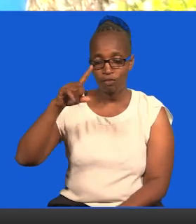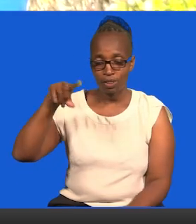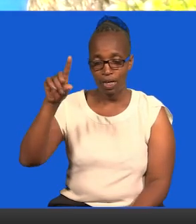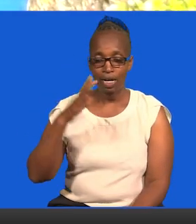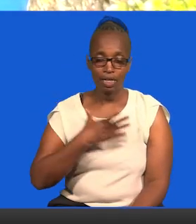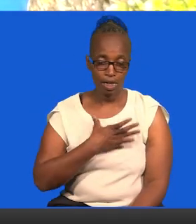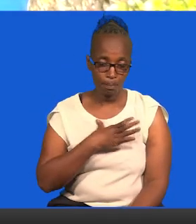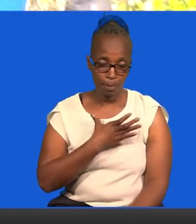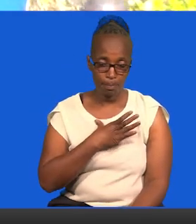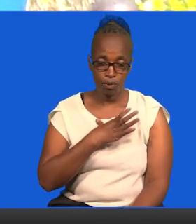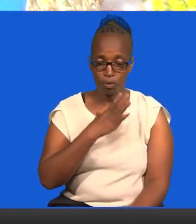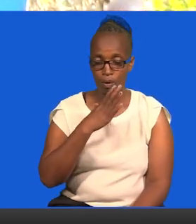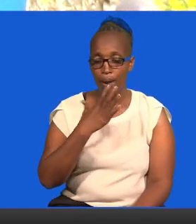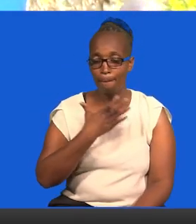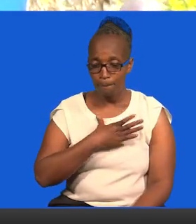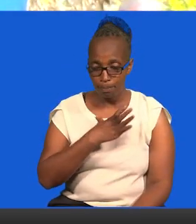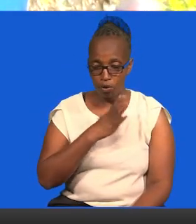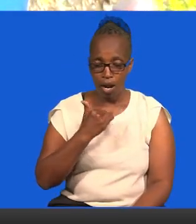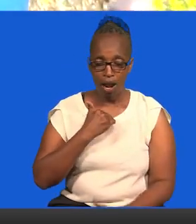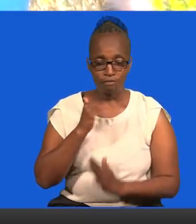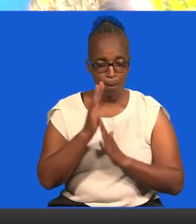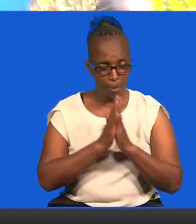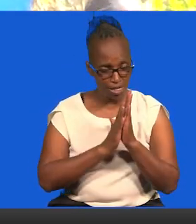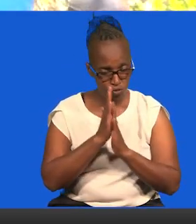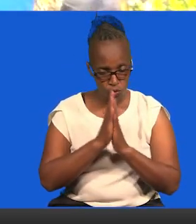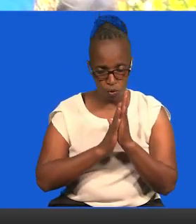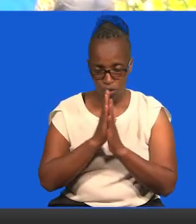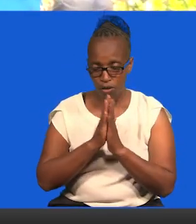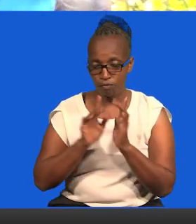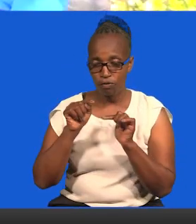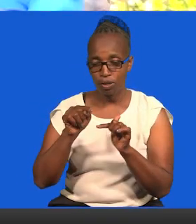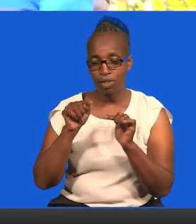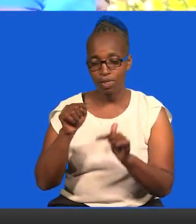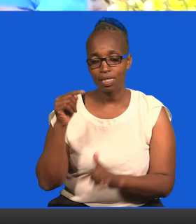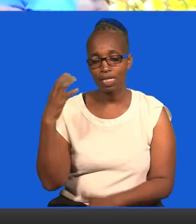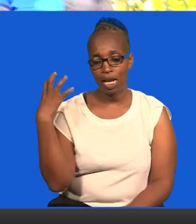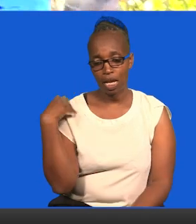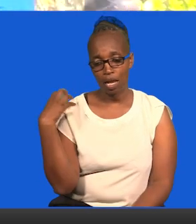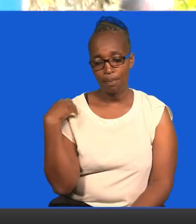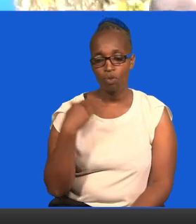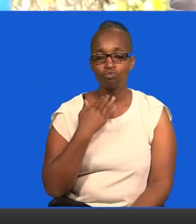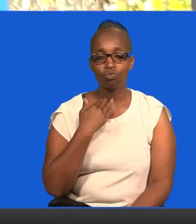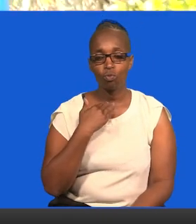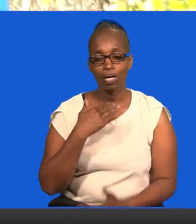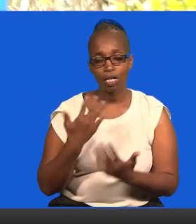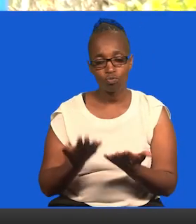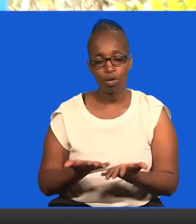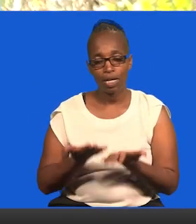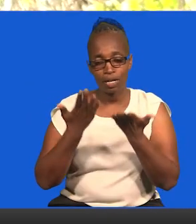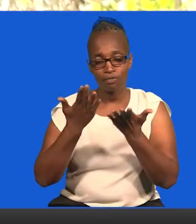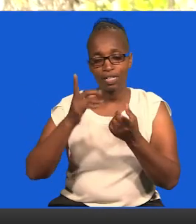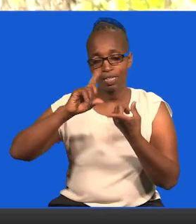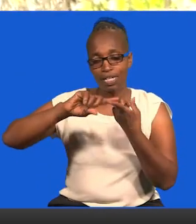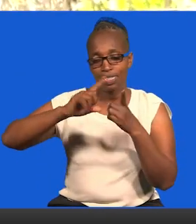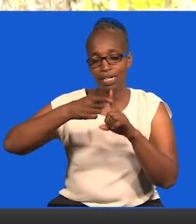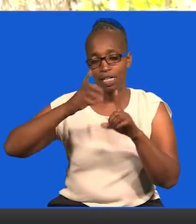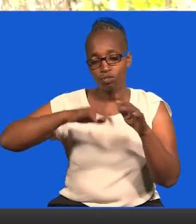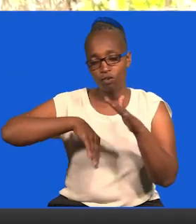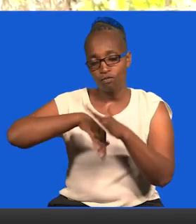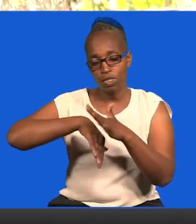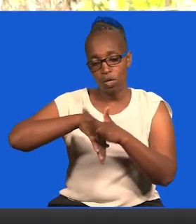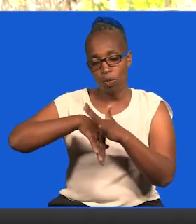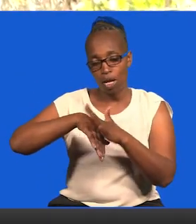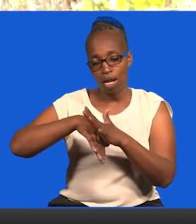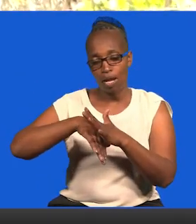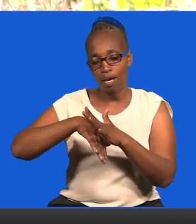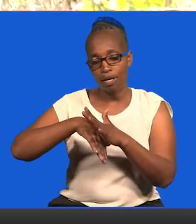people. Elect the right people to office, people who have got a passion for the what? The game. So that we can uplift the standards of soccer